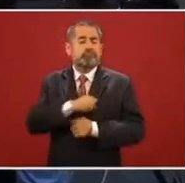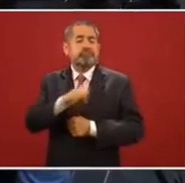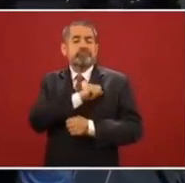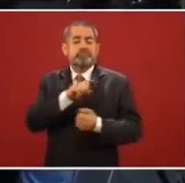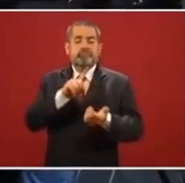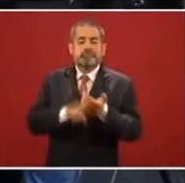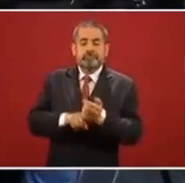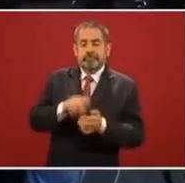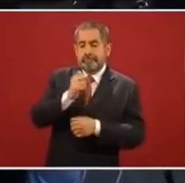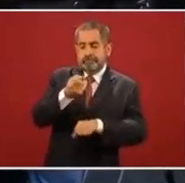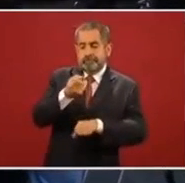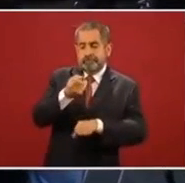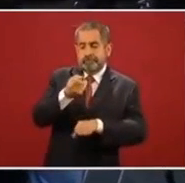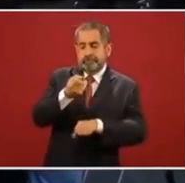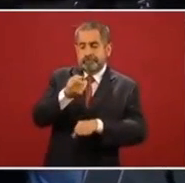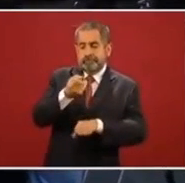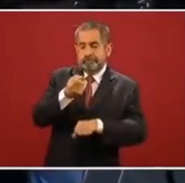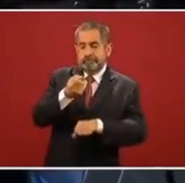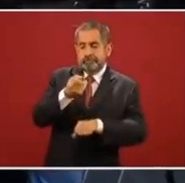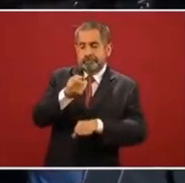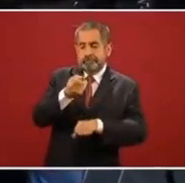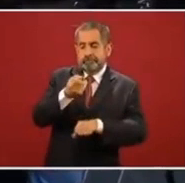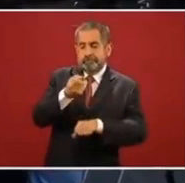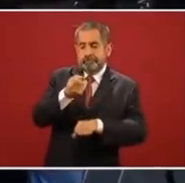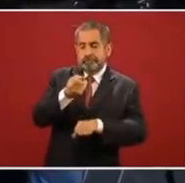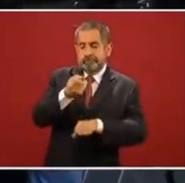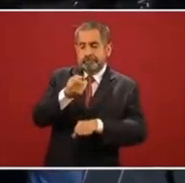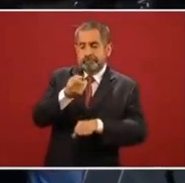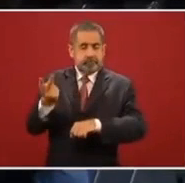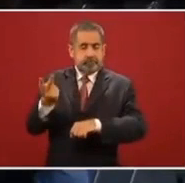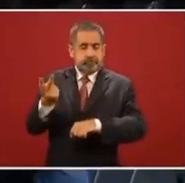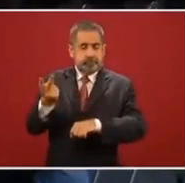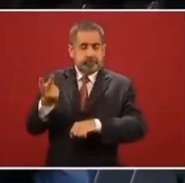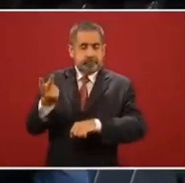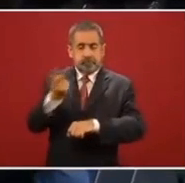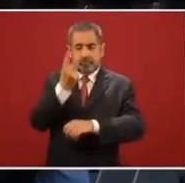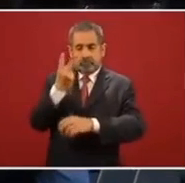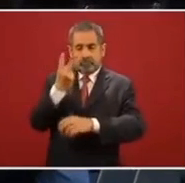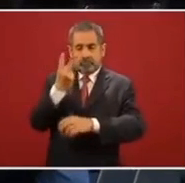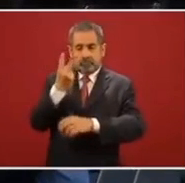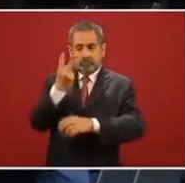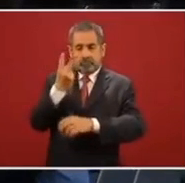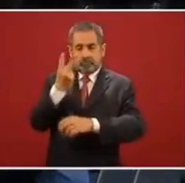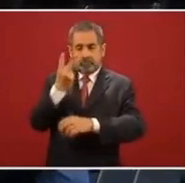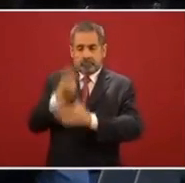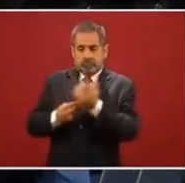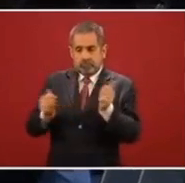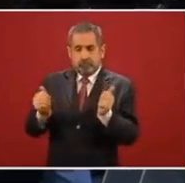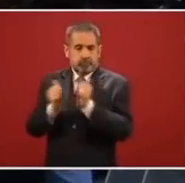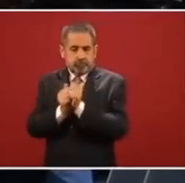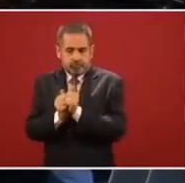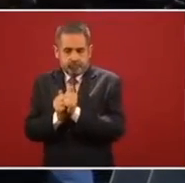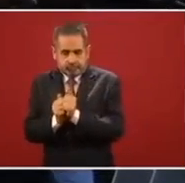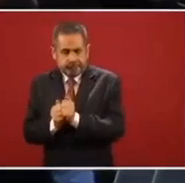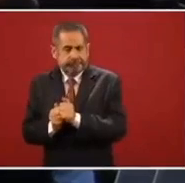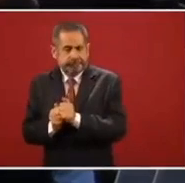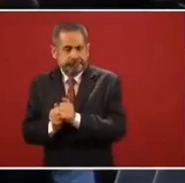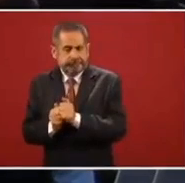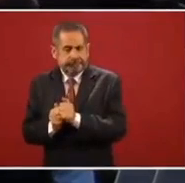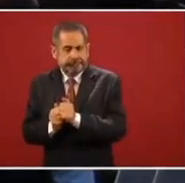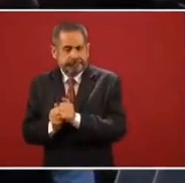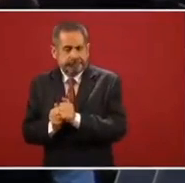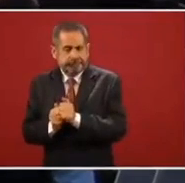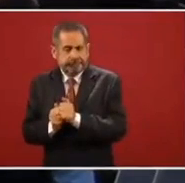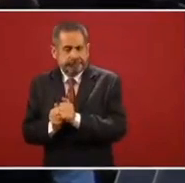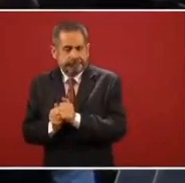el secretario de Salud which is the Secretary of Health del país. of our country. Y entonces se encontró